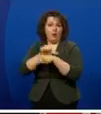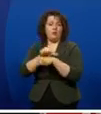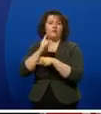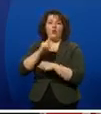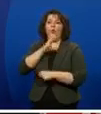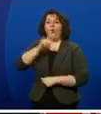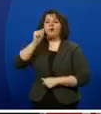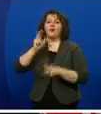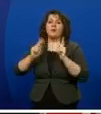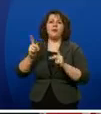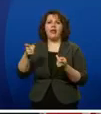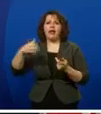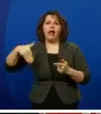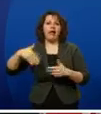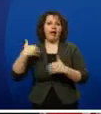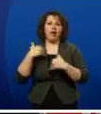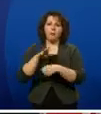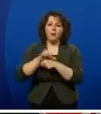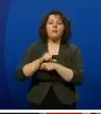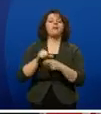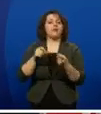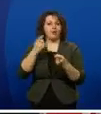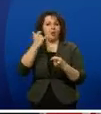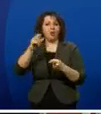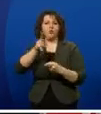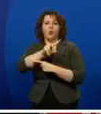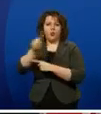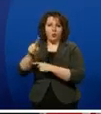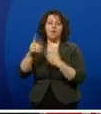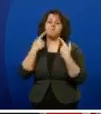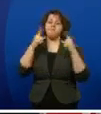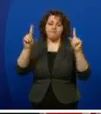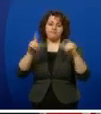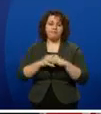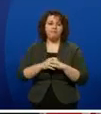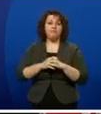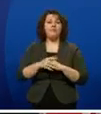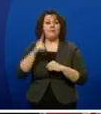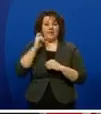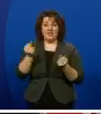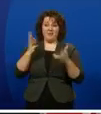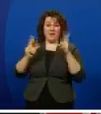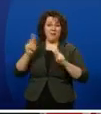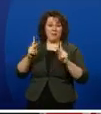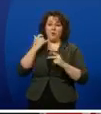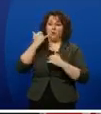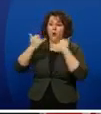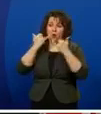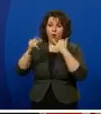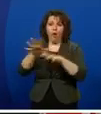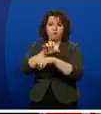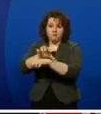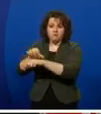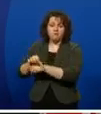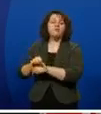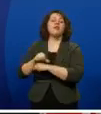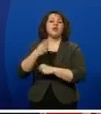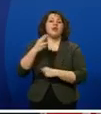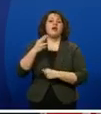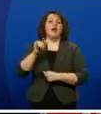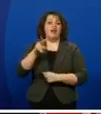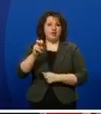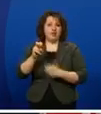hadn't been able to get one yet. Due to the large volume this week, Hy-Vee will be setting up clinics in Des Moines and Cedar Rapids